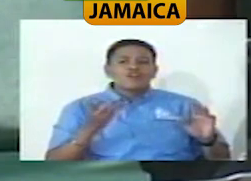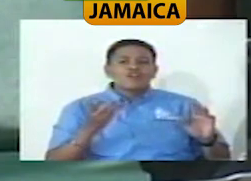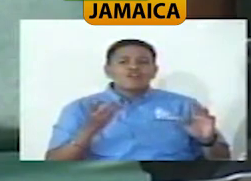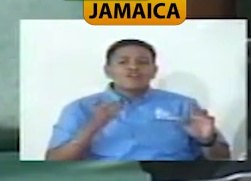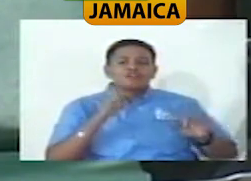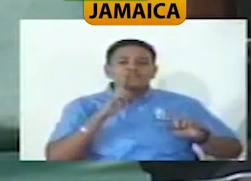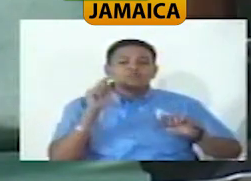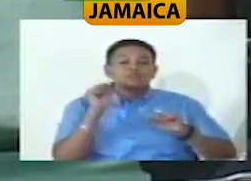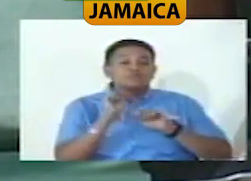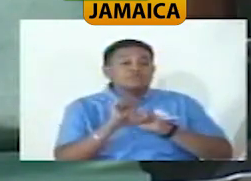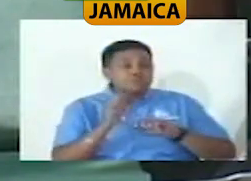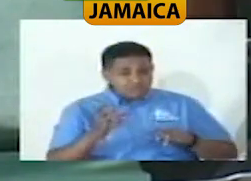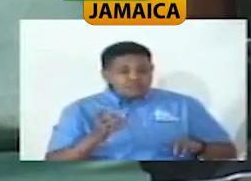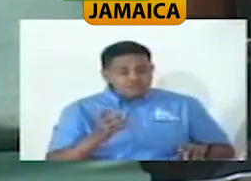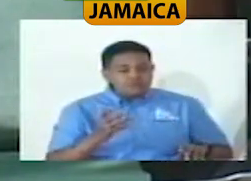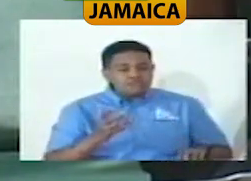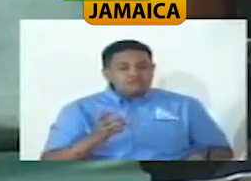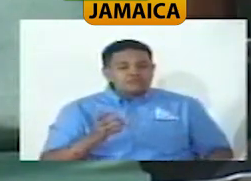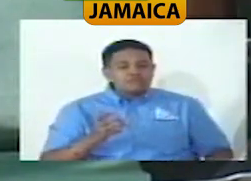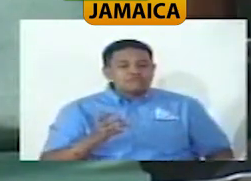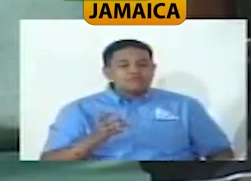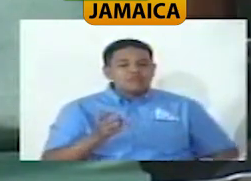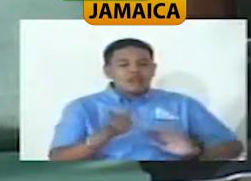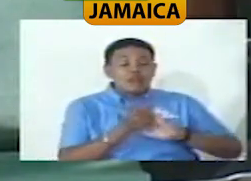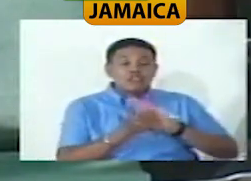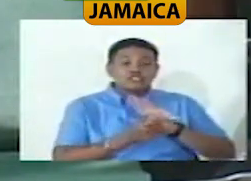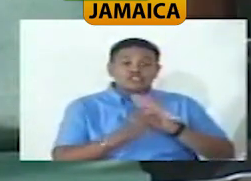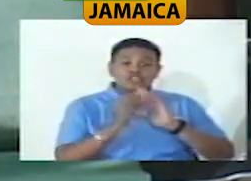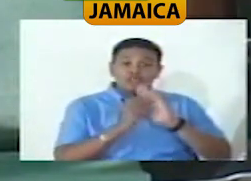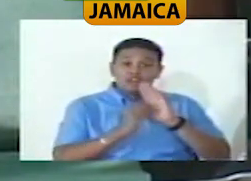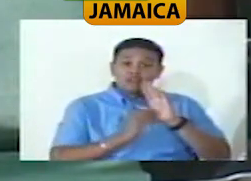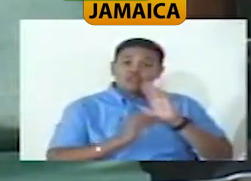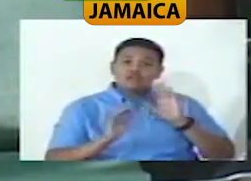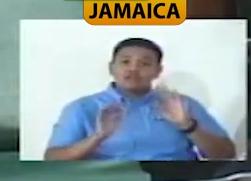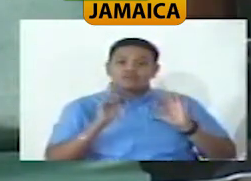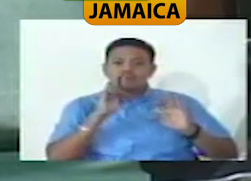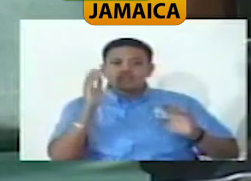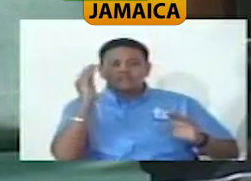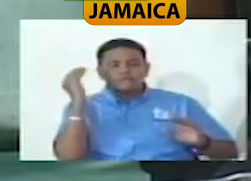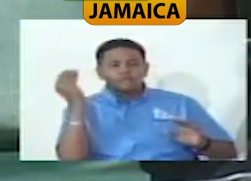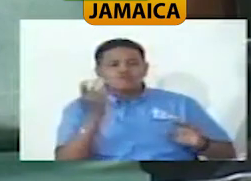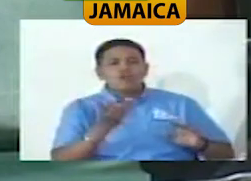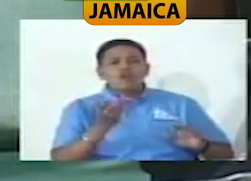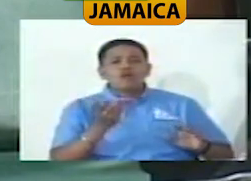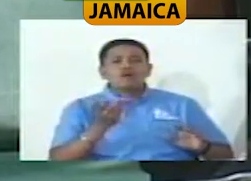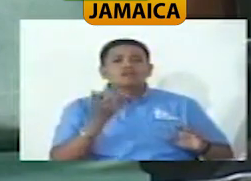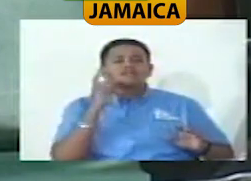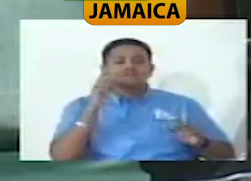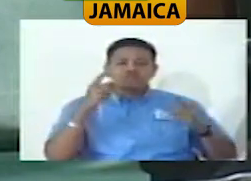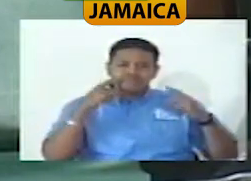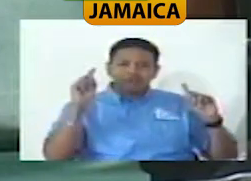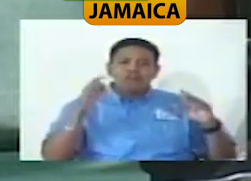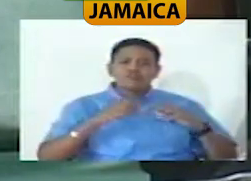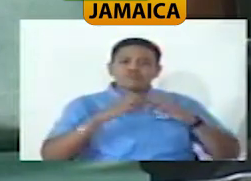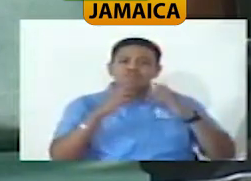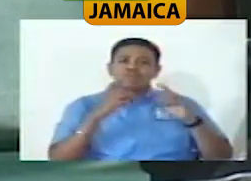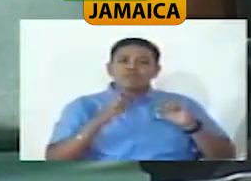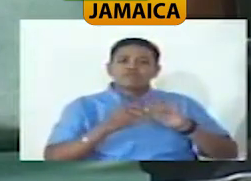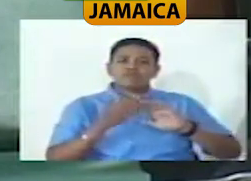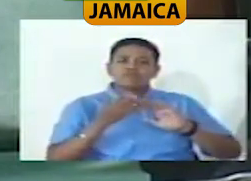make sure that the legislation be brought to fruition.